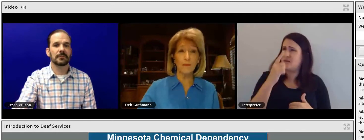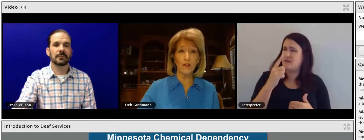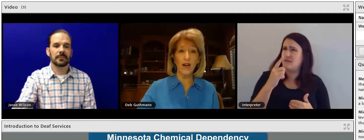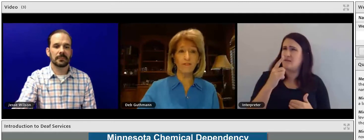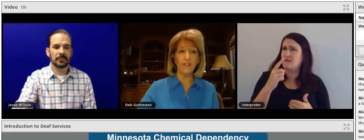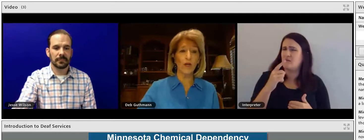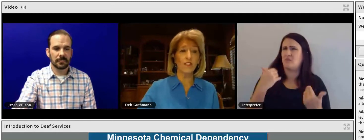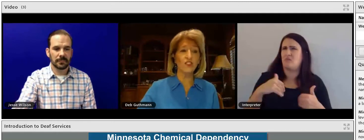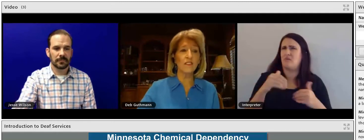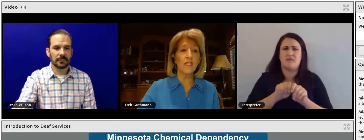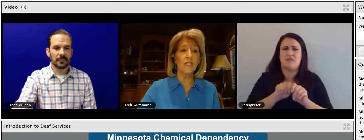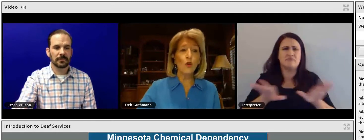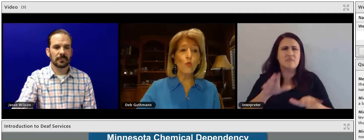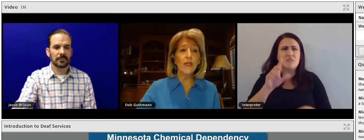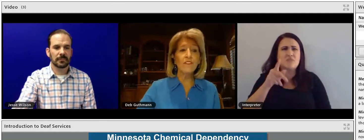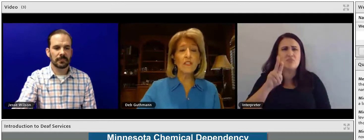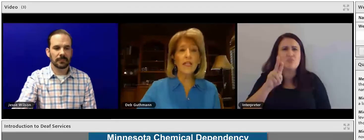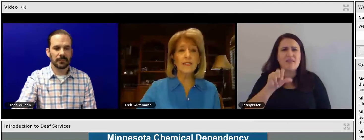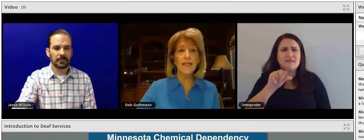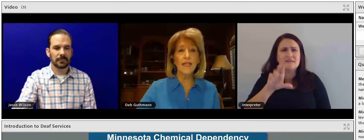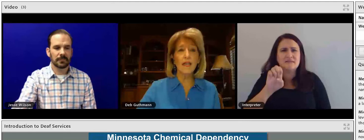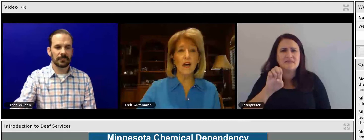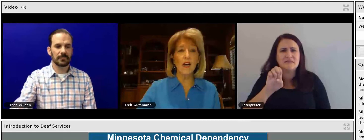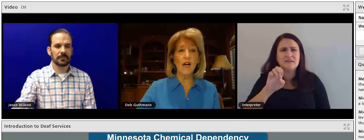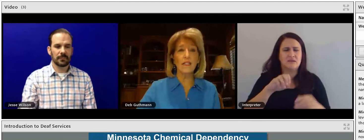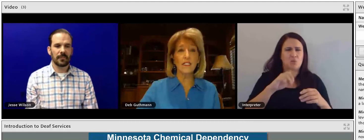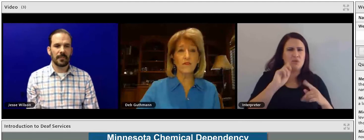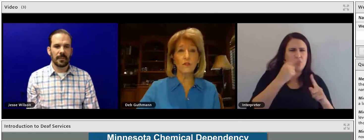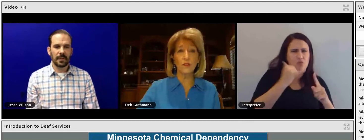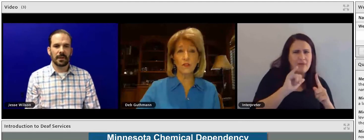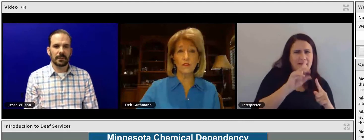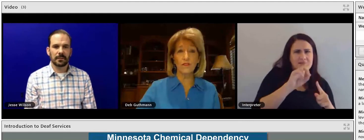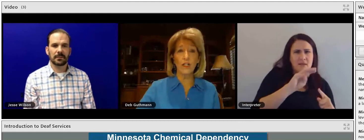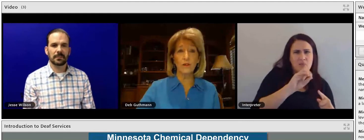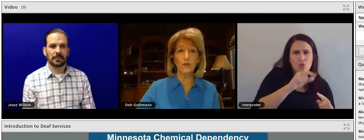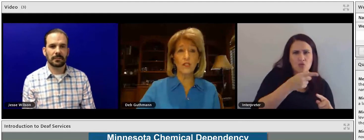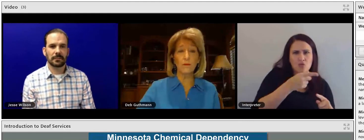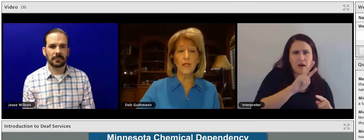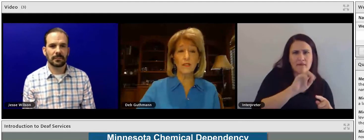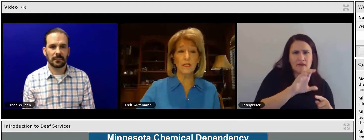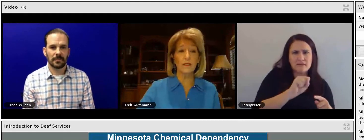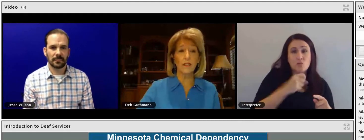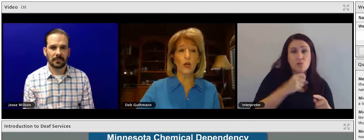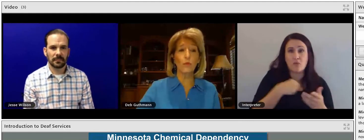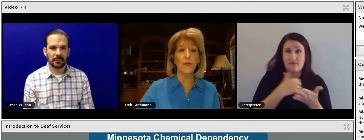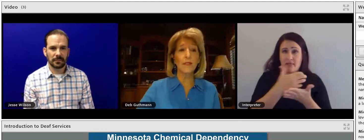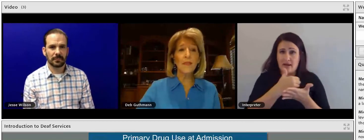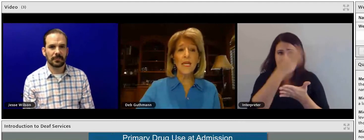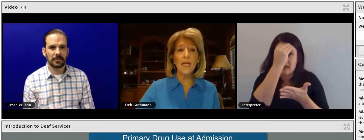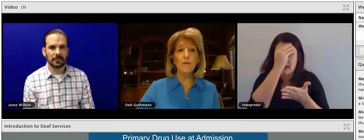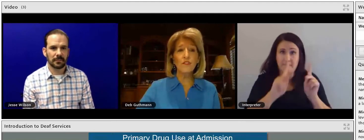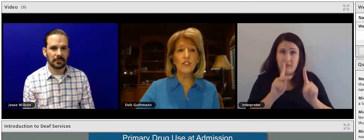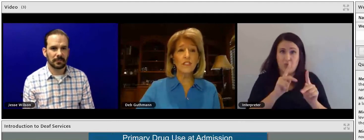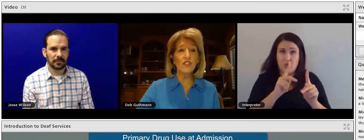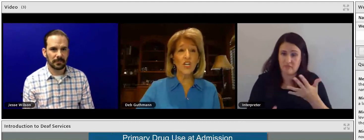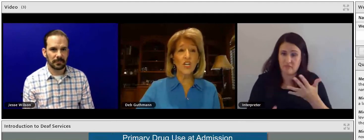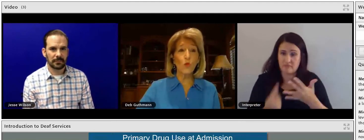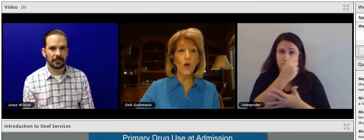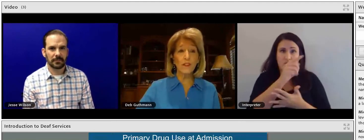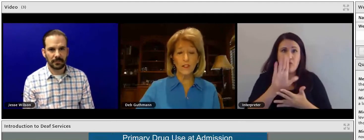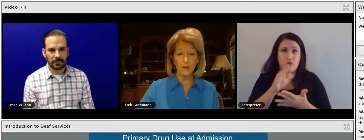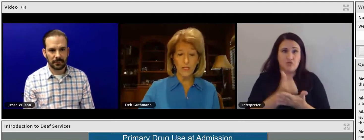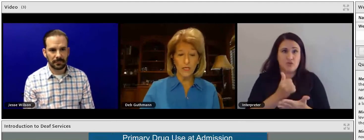prevalence questions, demographic questions, we've collected data on individuals who have gone through treatment since it opened. And